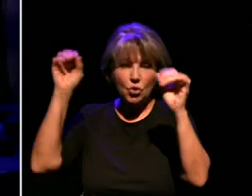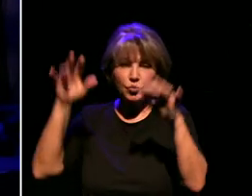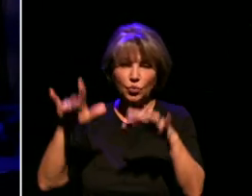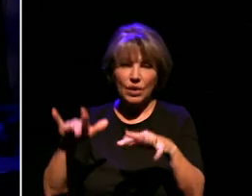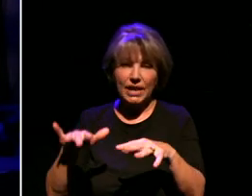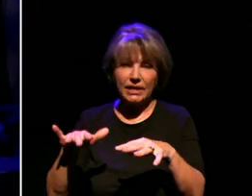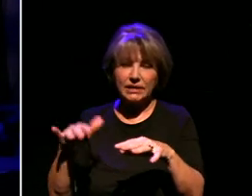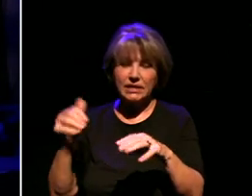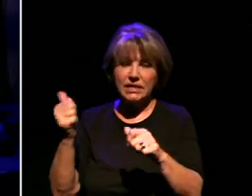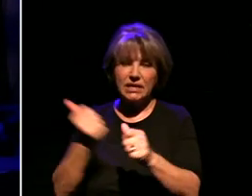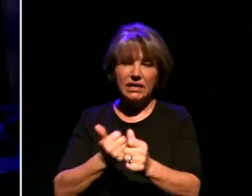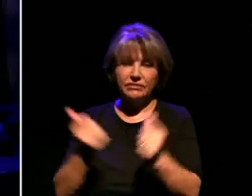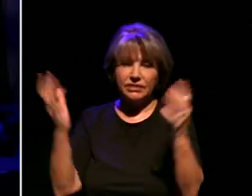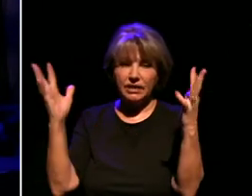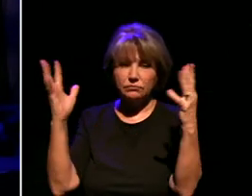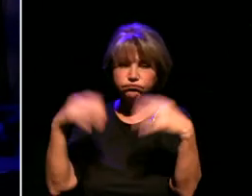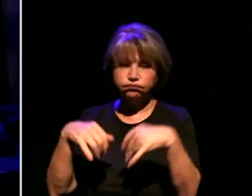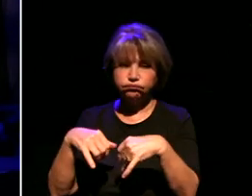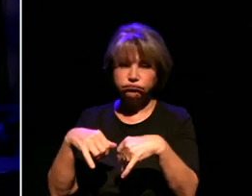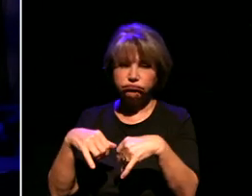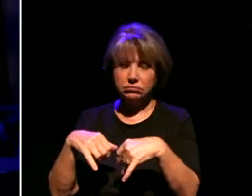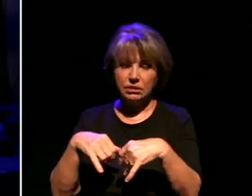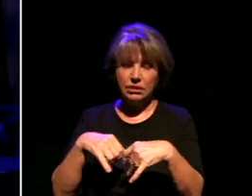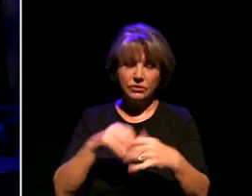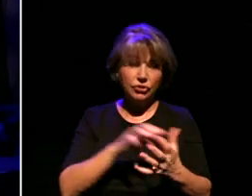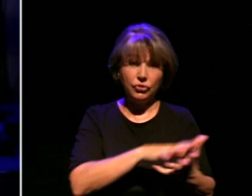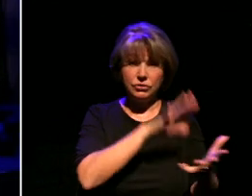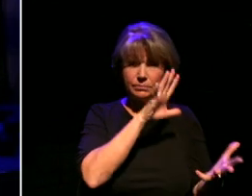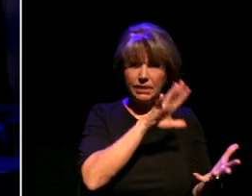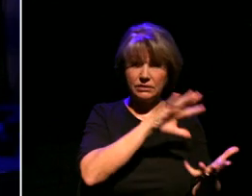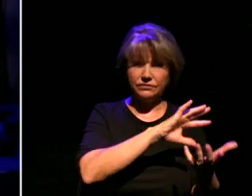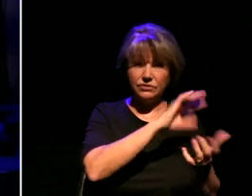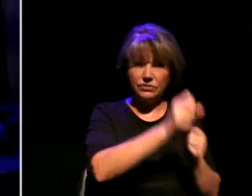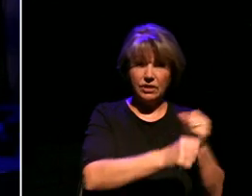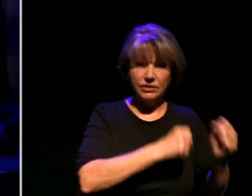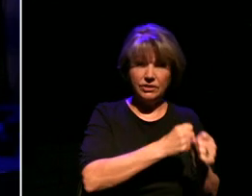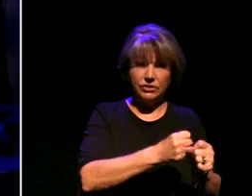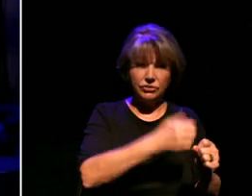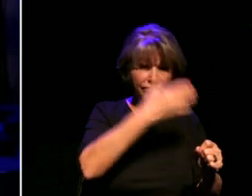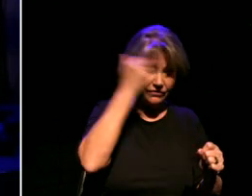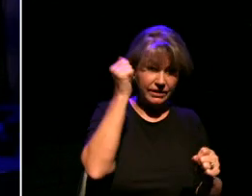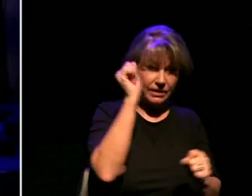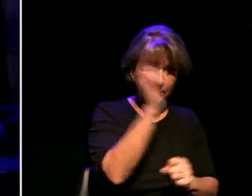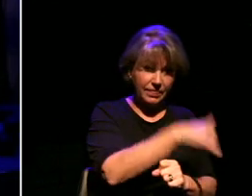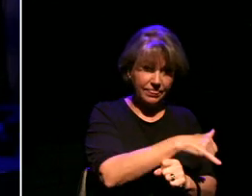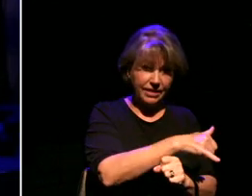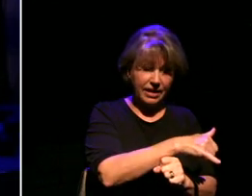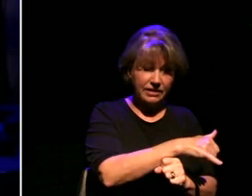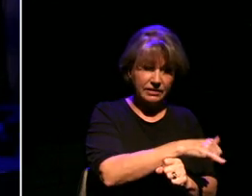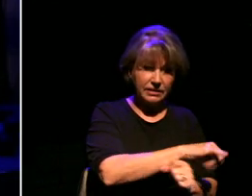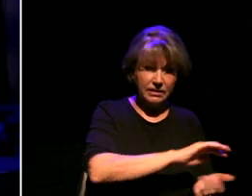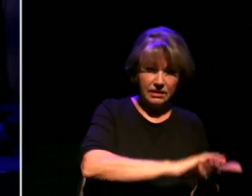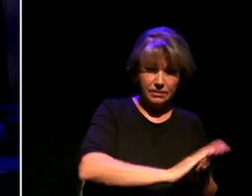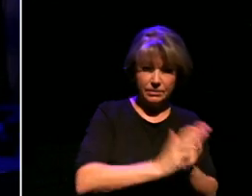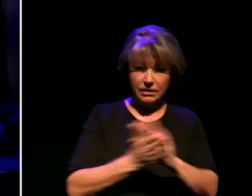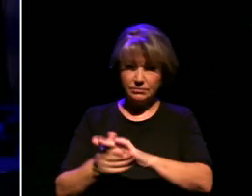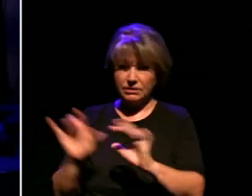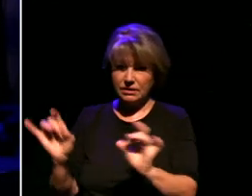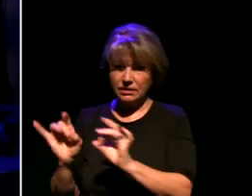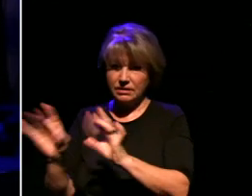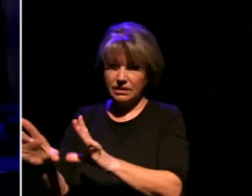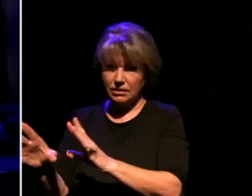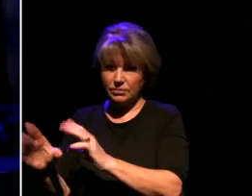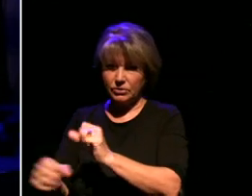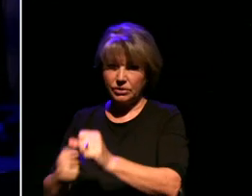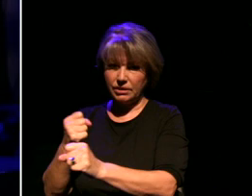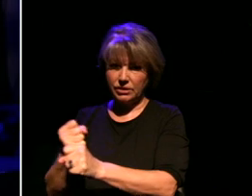everything about the bountiful, prosperous years are going to be forgotten. They're going to be that bad. So here's what I want you to do.